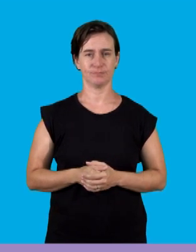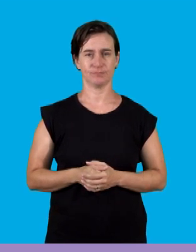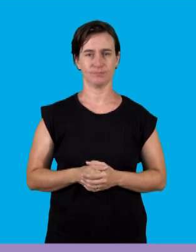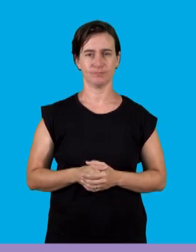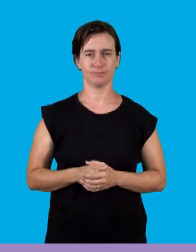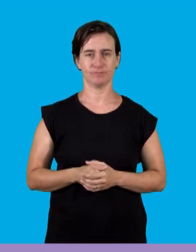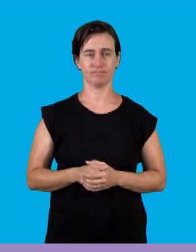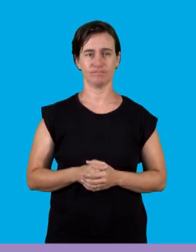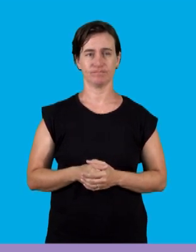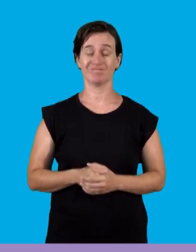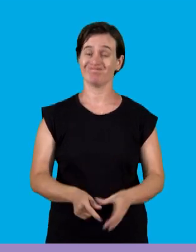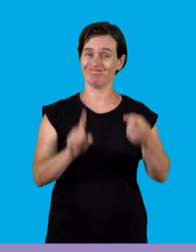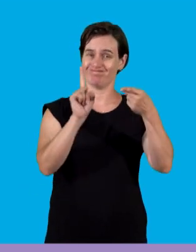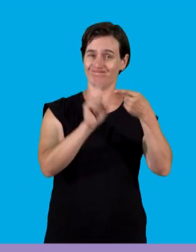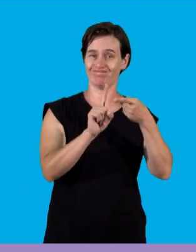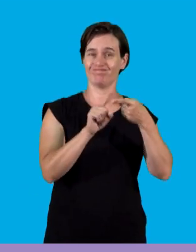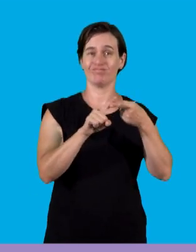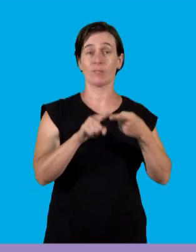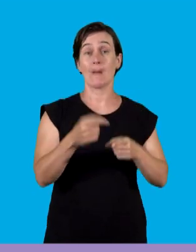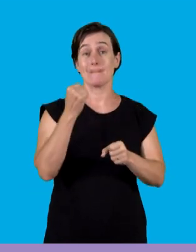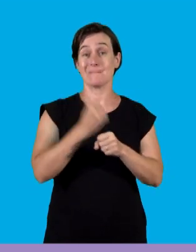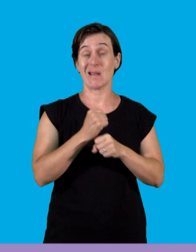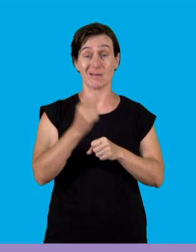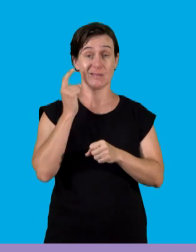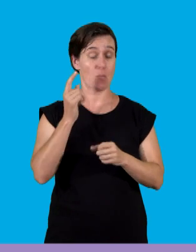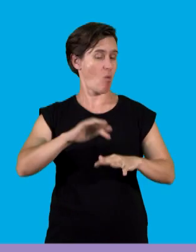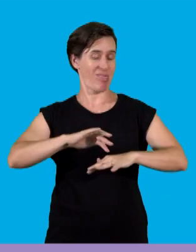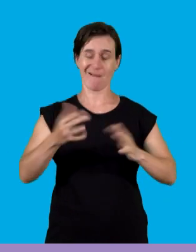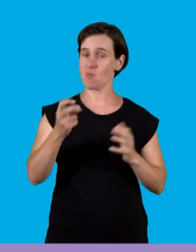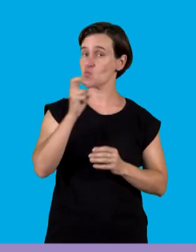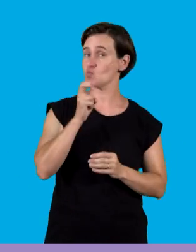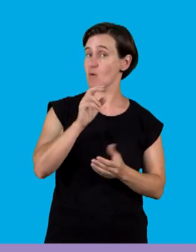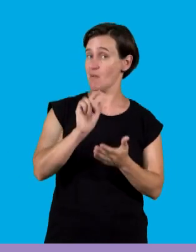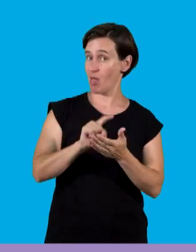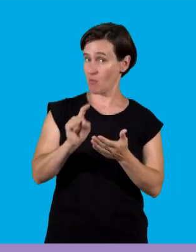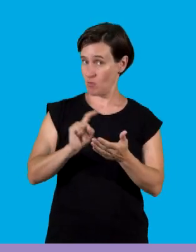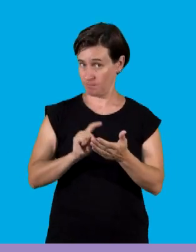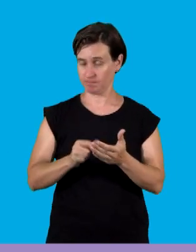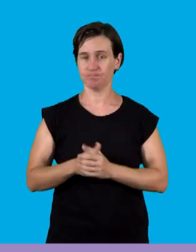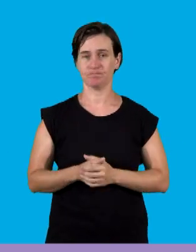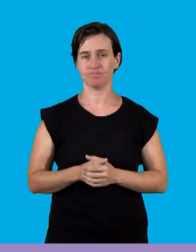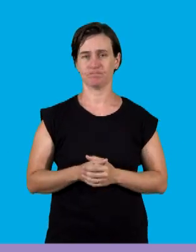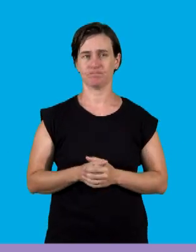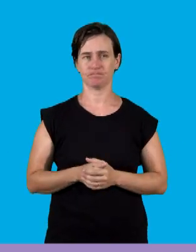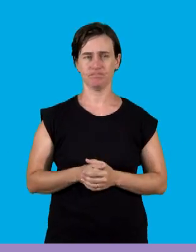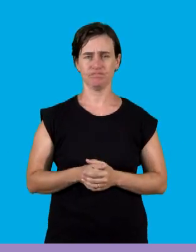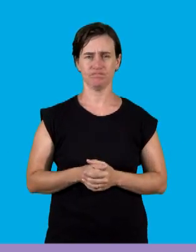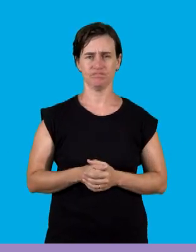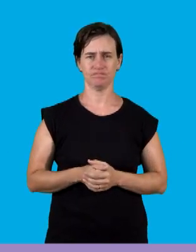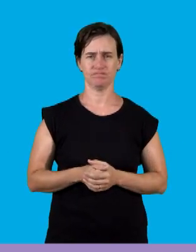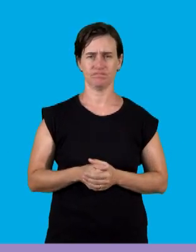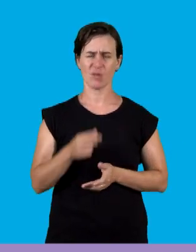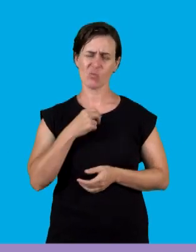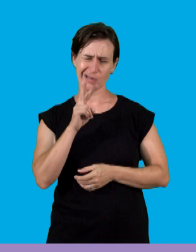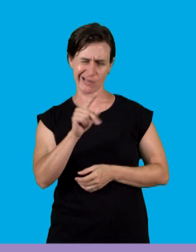them. So the first one there says, simplify the following without the use of a calculator. Now remember, when we